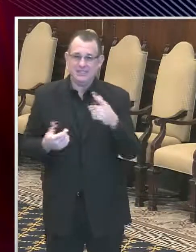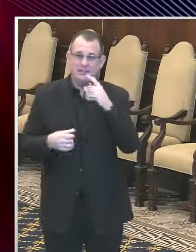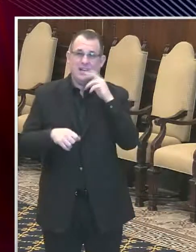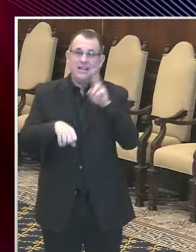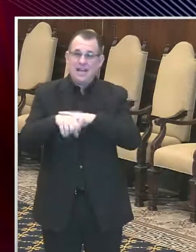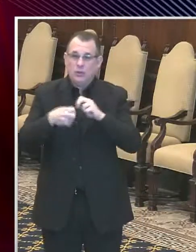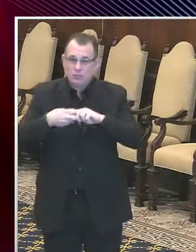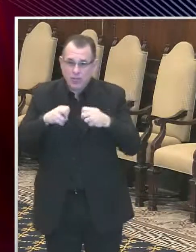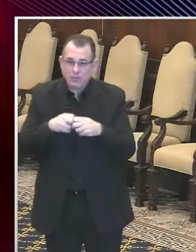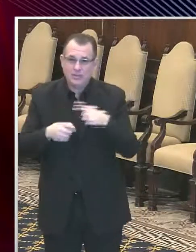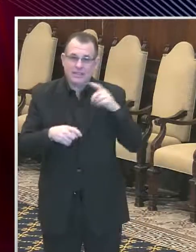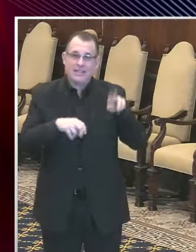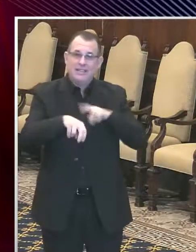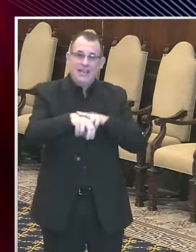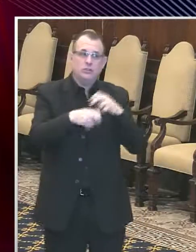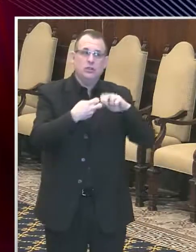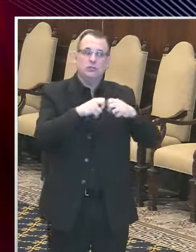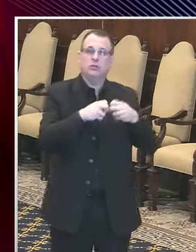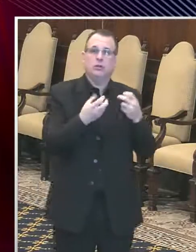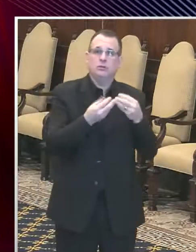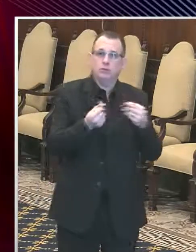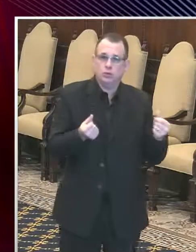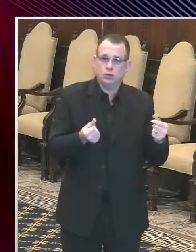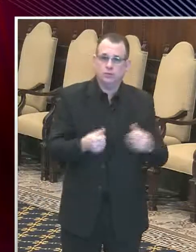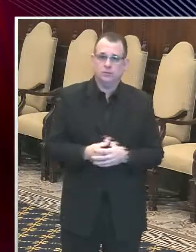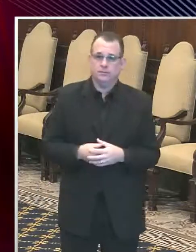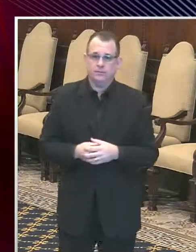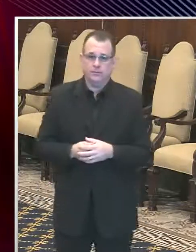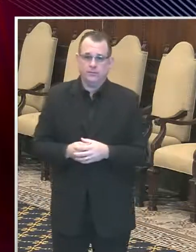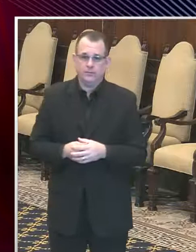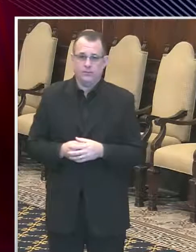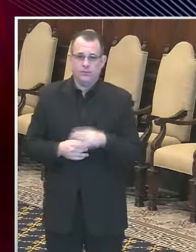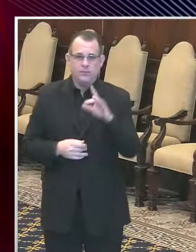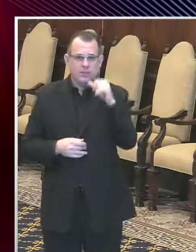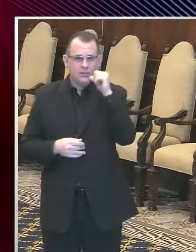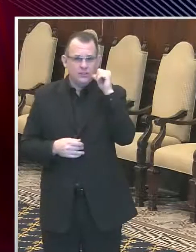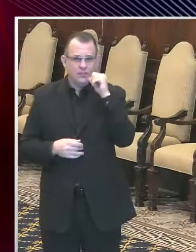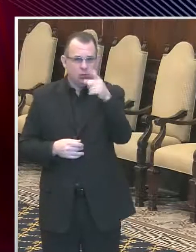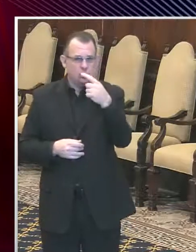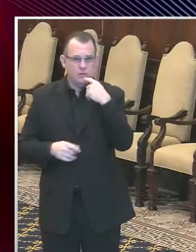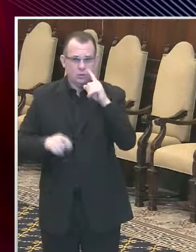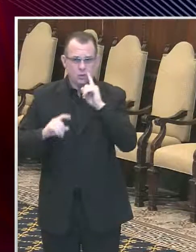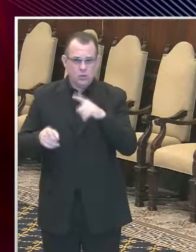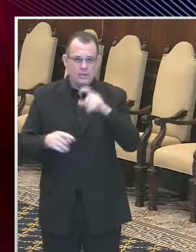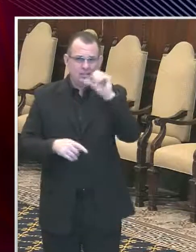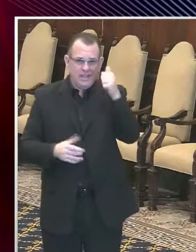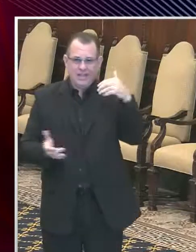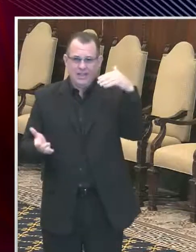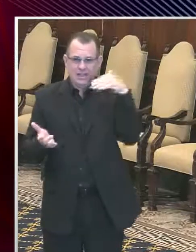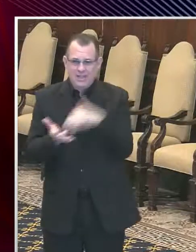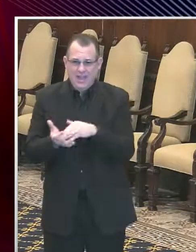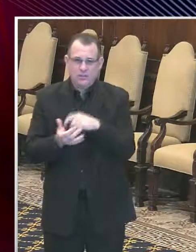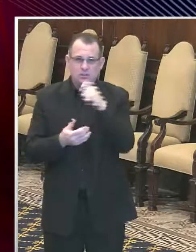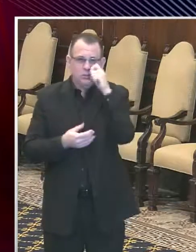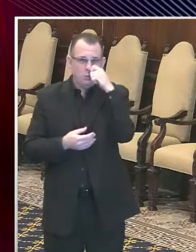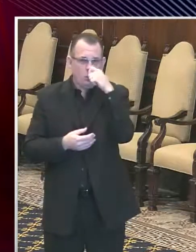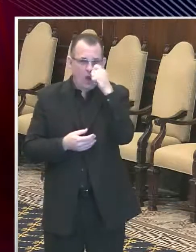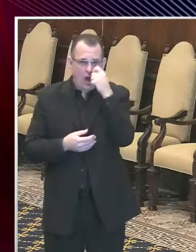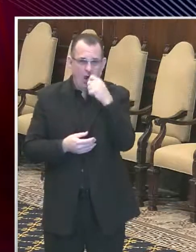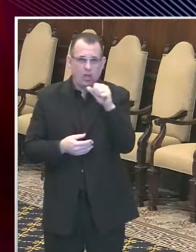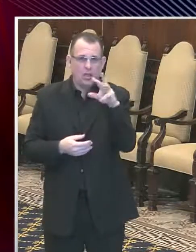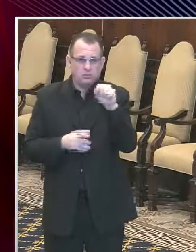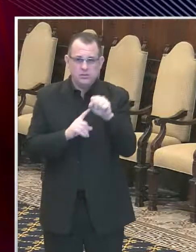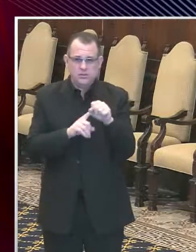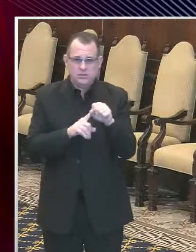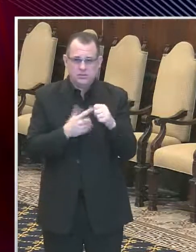solution. Yesterday, you said that you ordered 10,000 nasal swabs and have so far got about 500. Can you describe, I'm